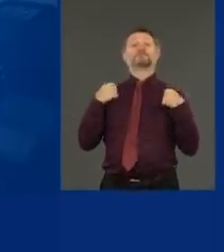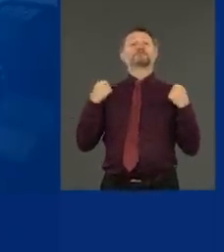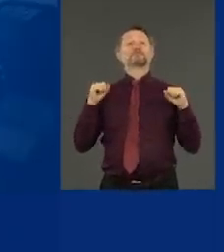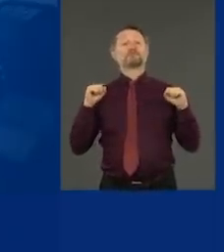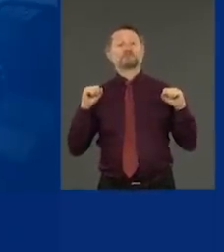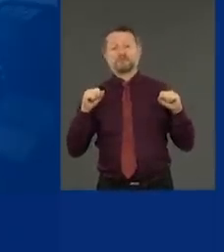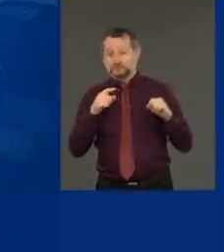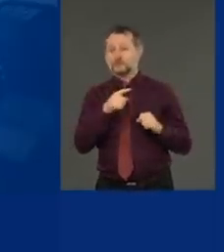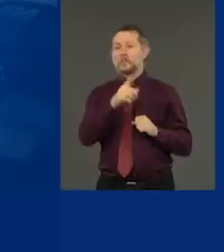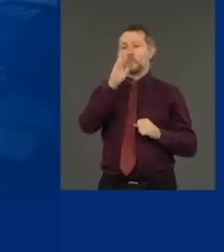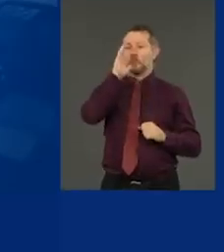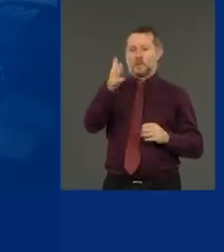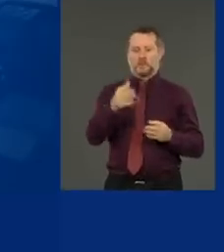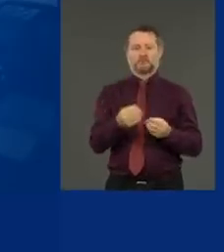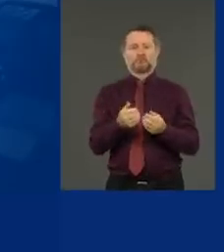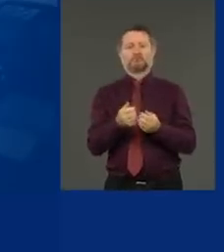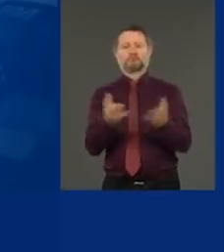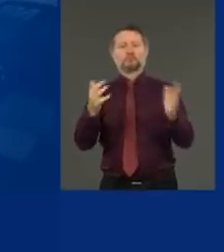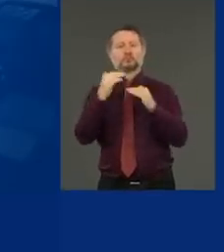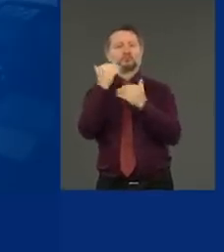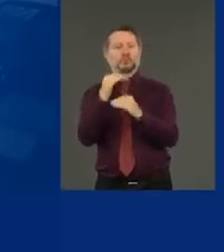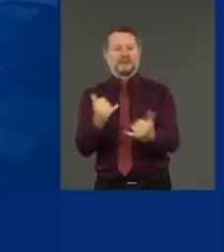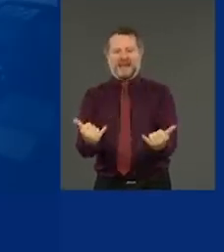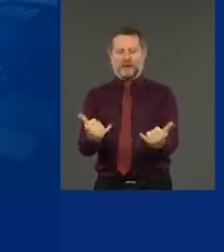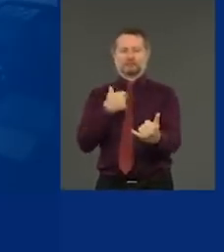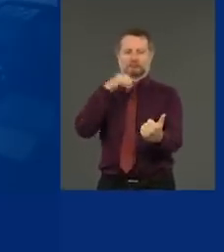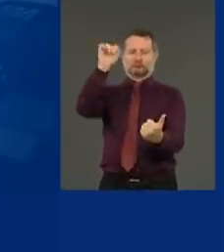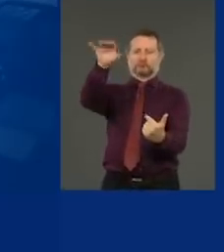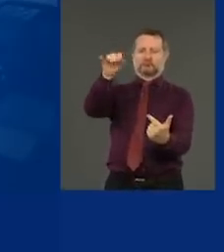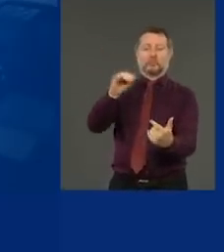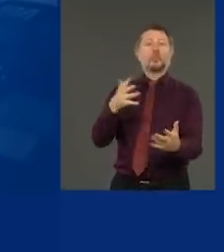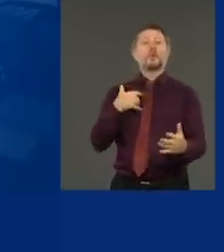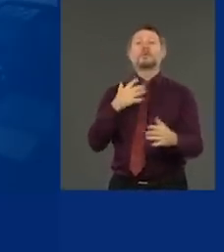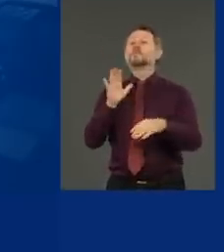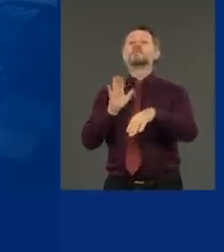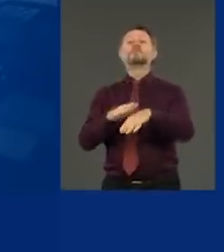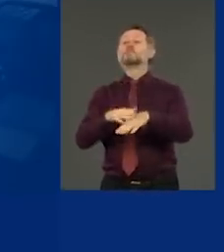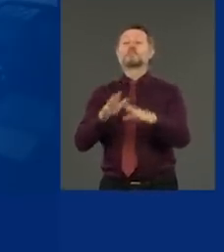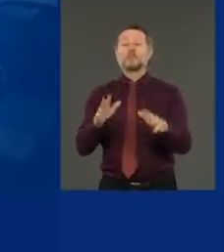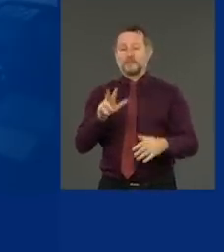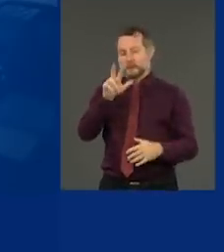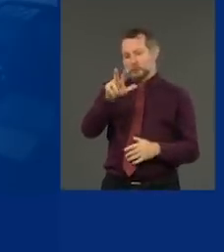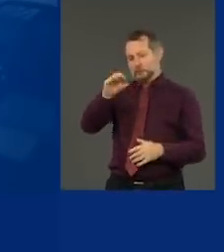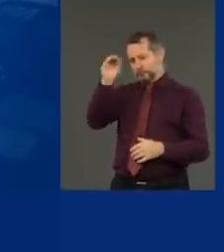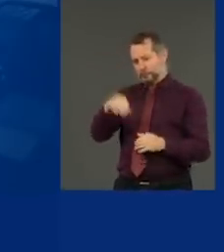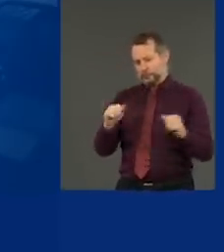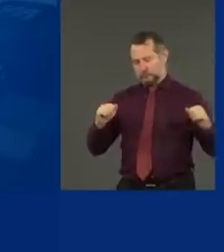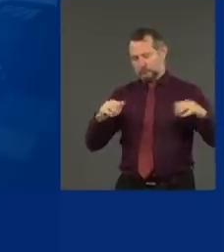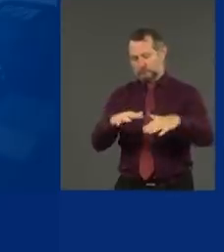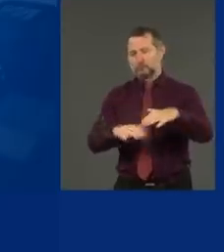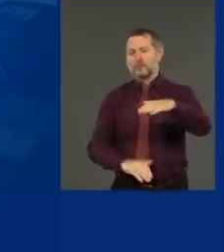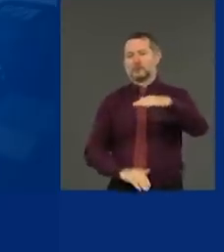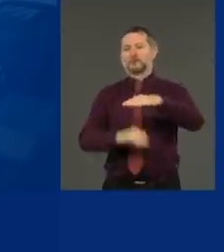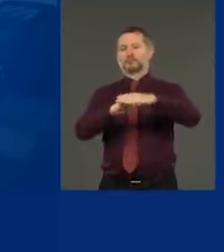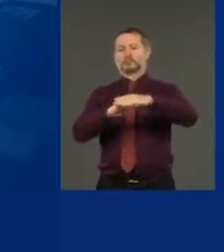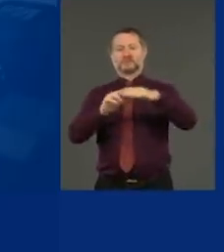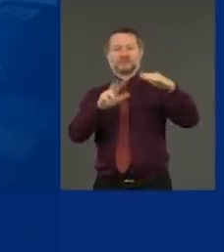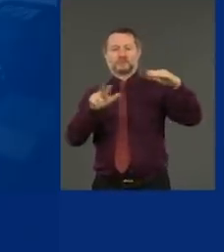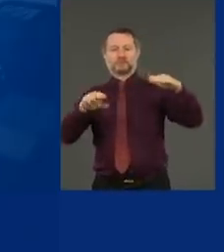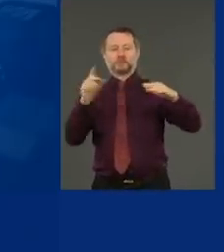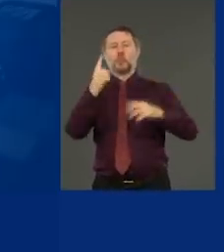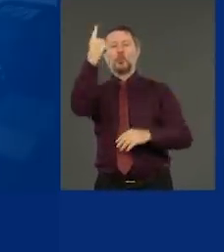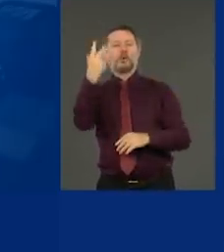gyms. Basically, the outline is 33% capacity. There are health